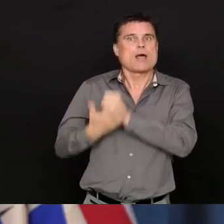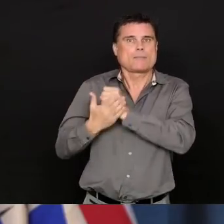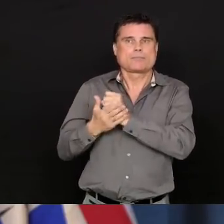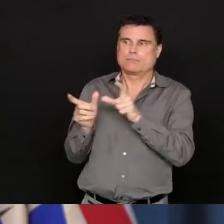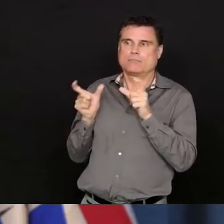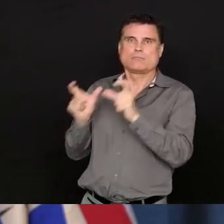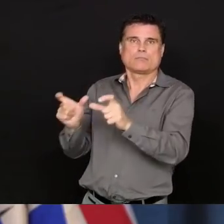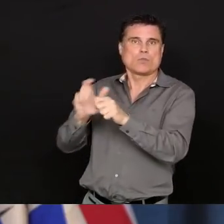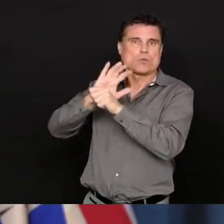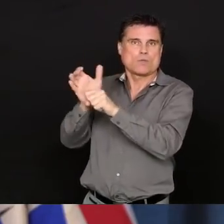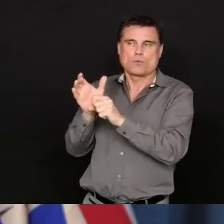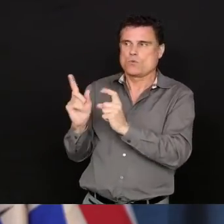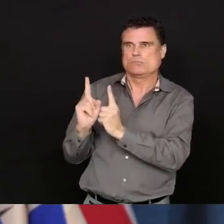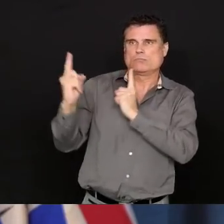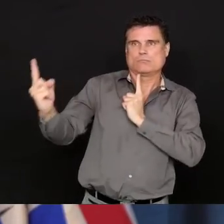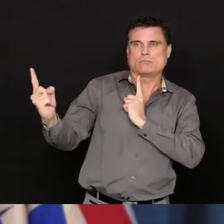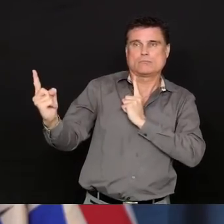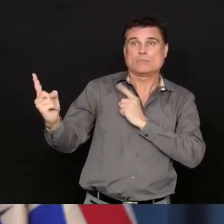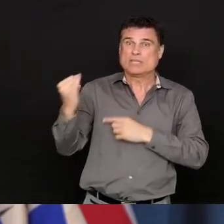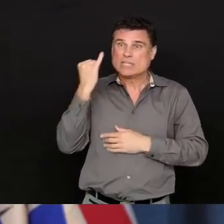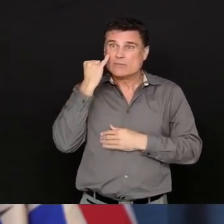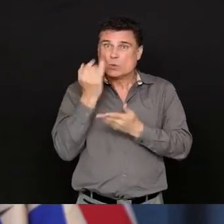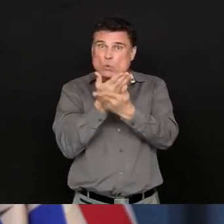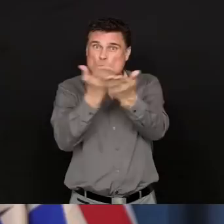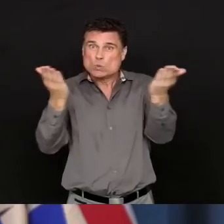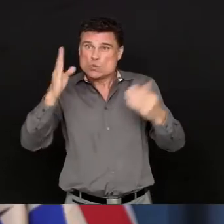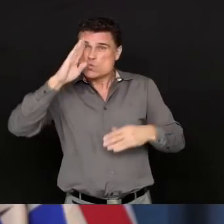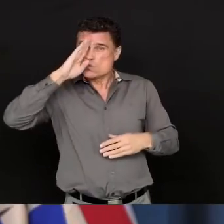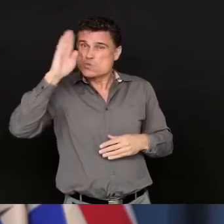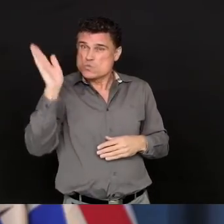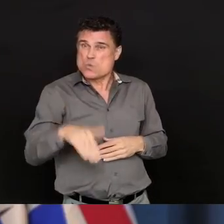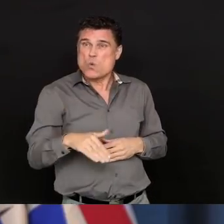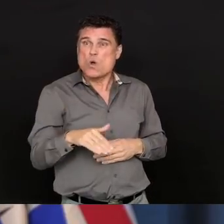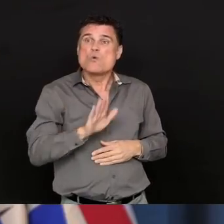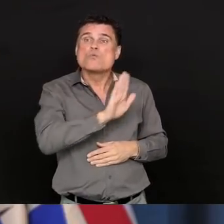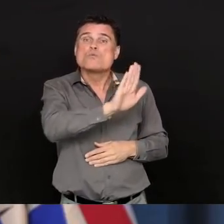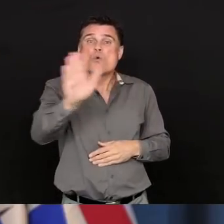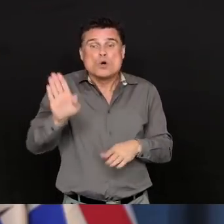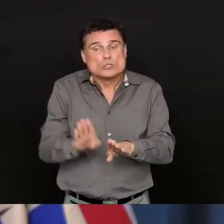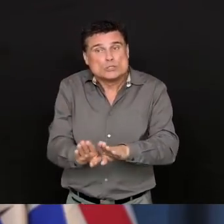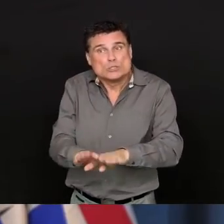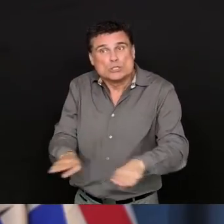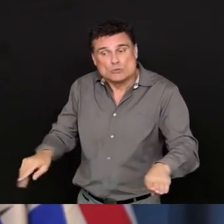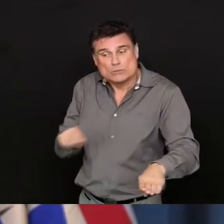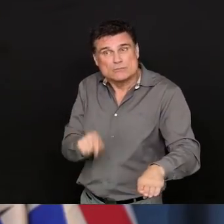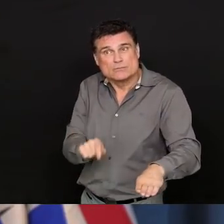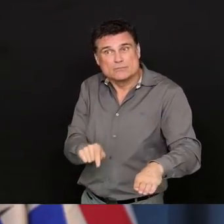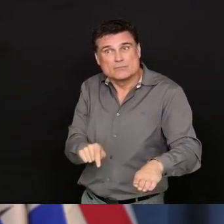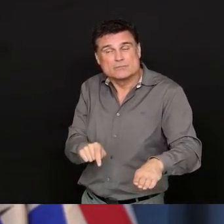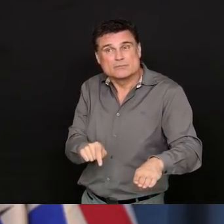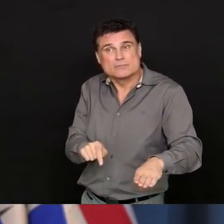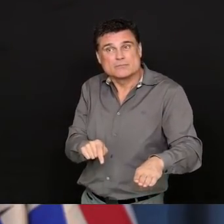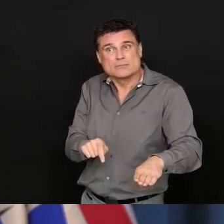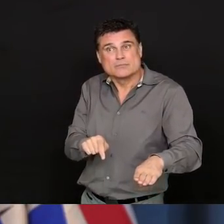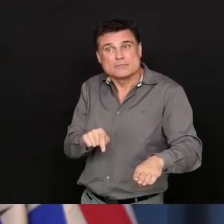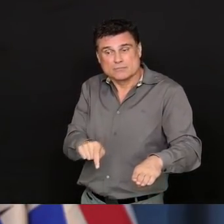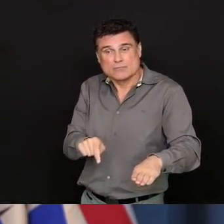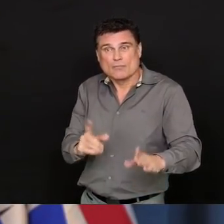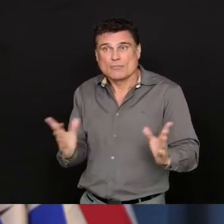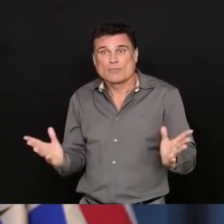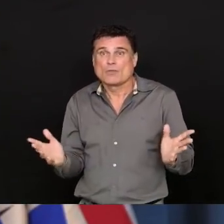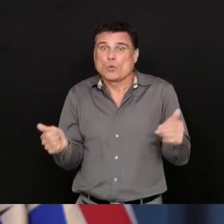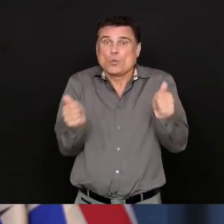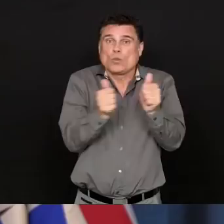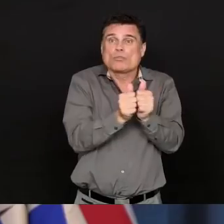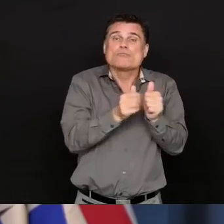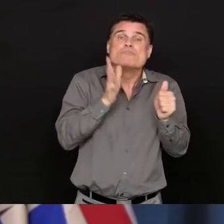connections with their grandparents and not with multiple other families, then the risk is much lower. And we know that